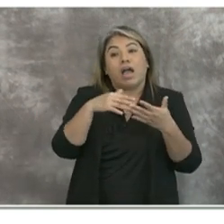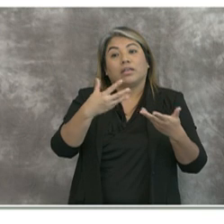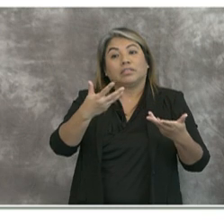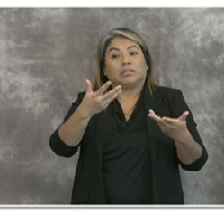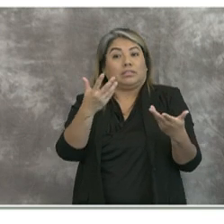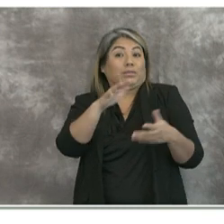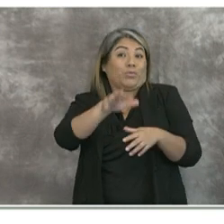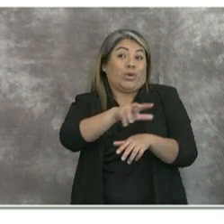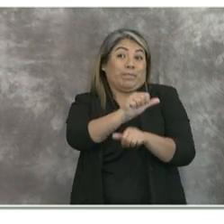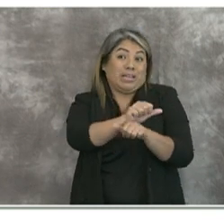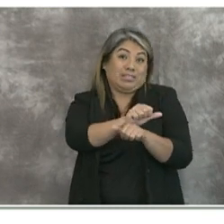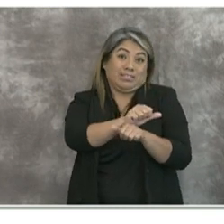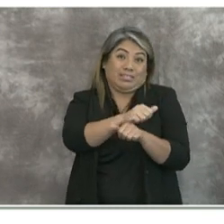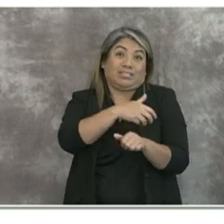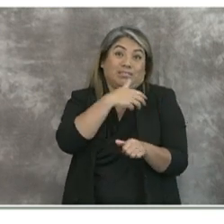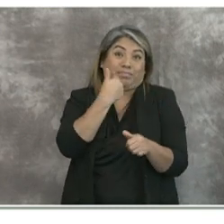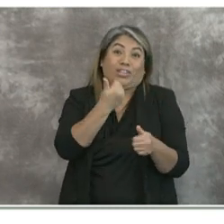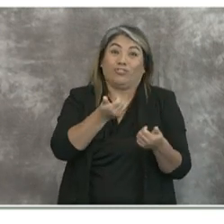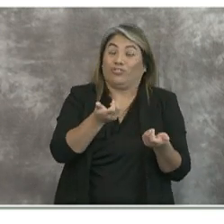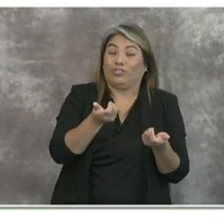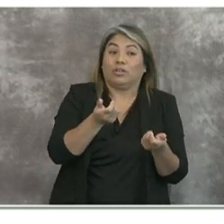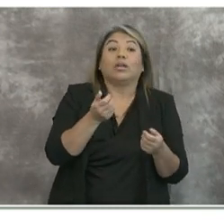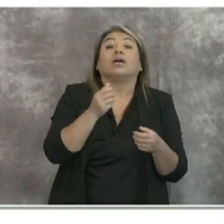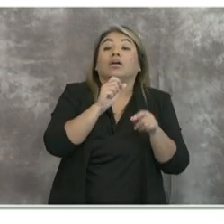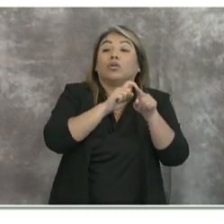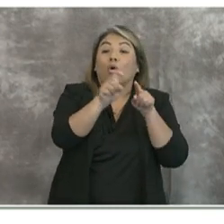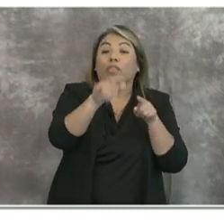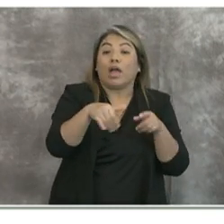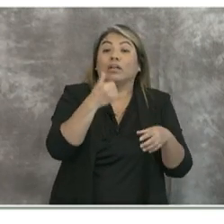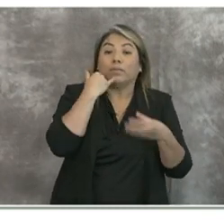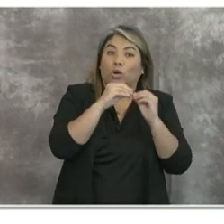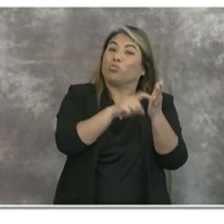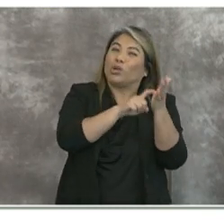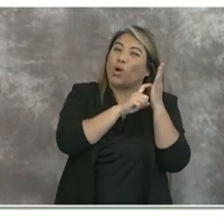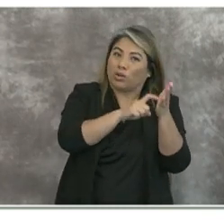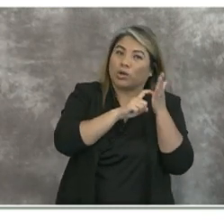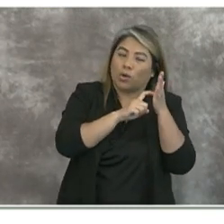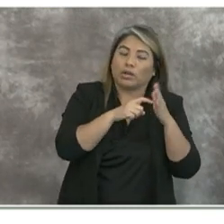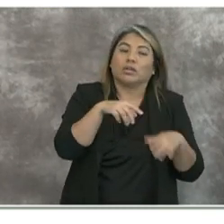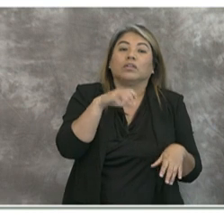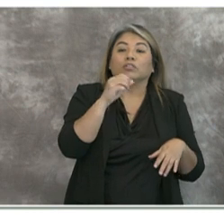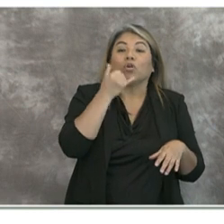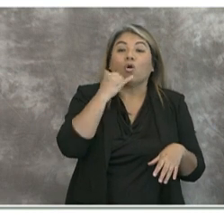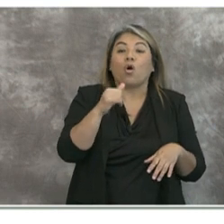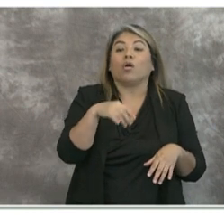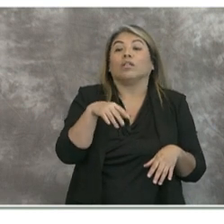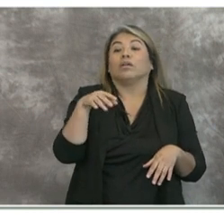appointments are required, and you can make one by calling the state at